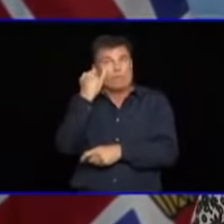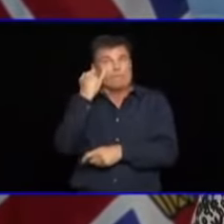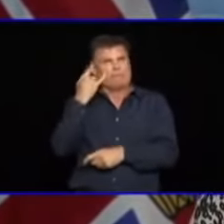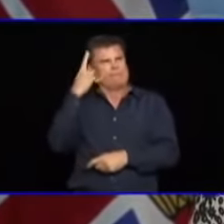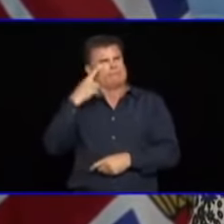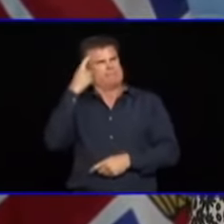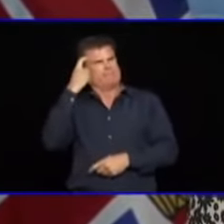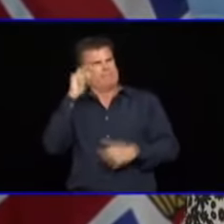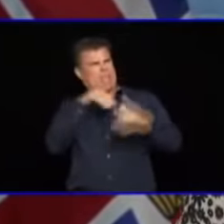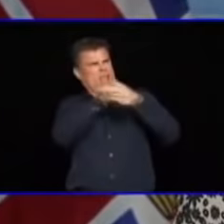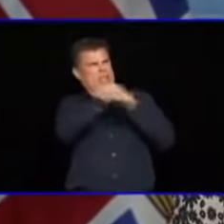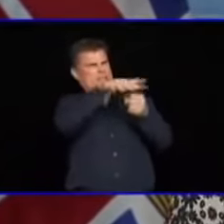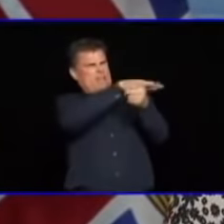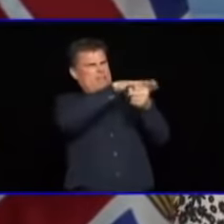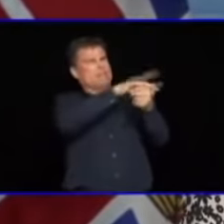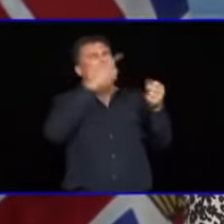events.